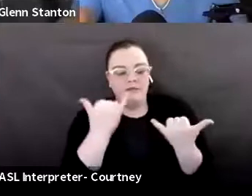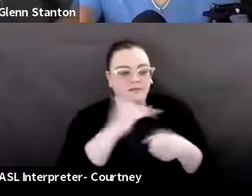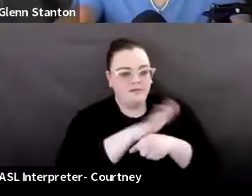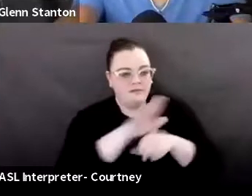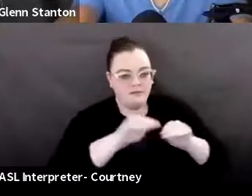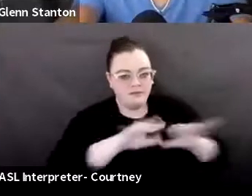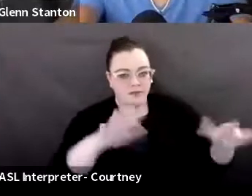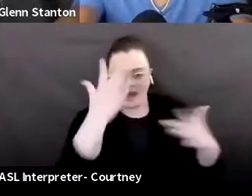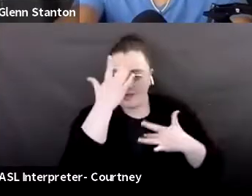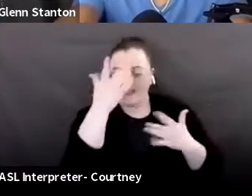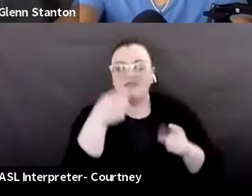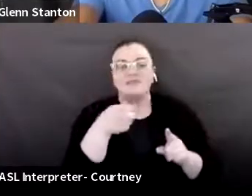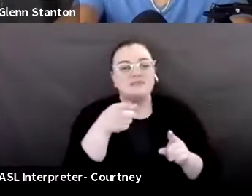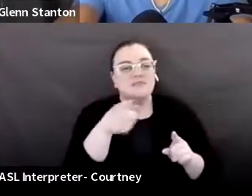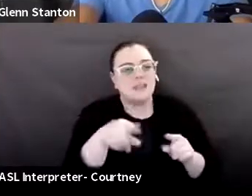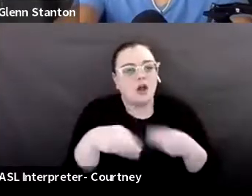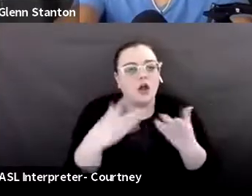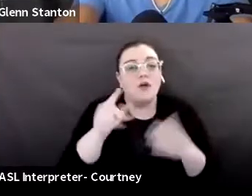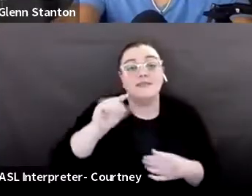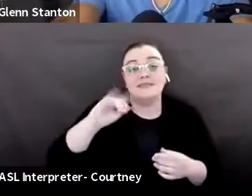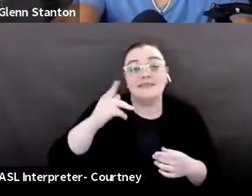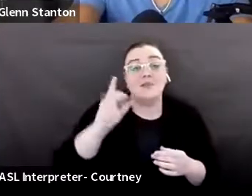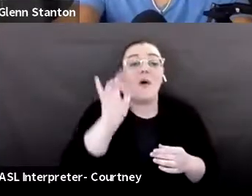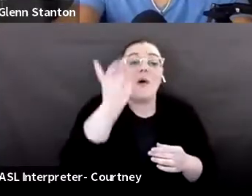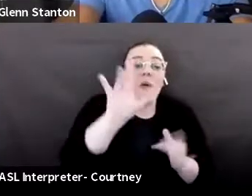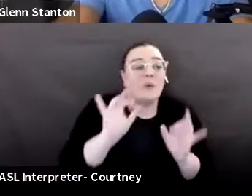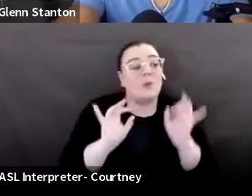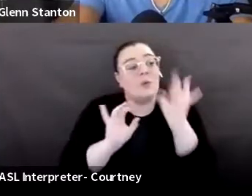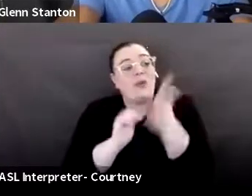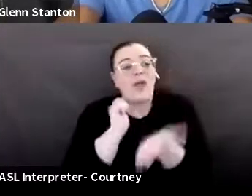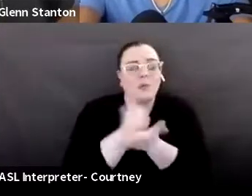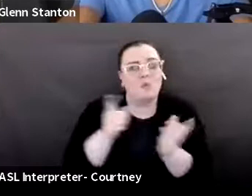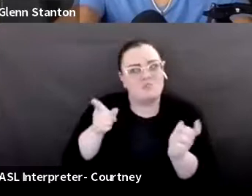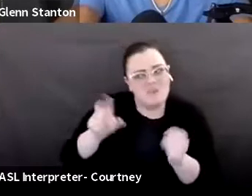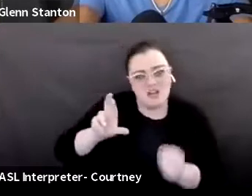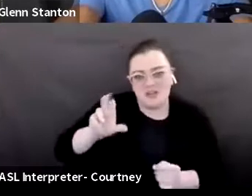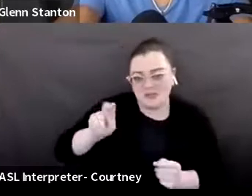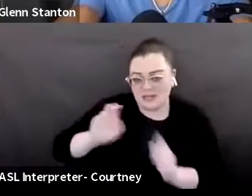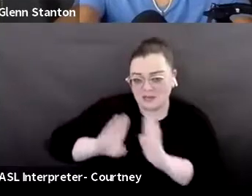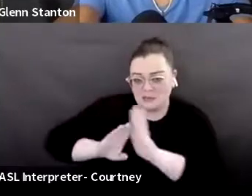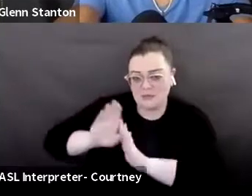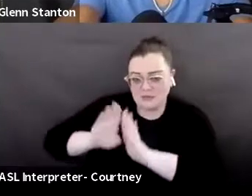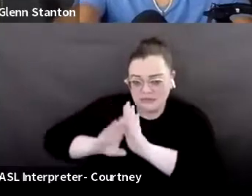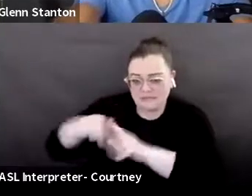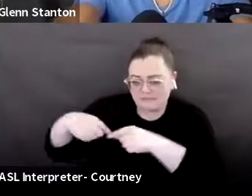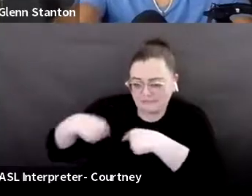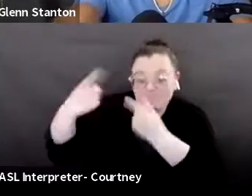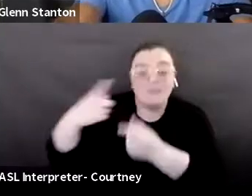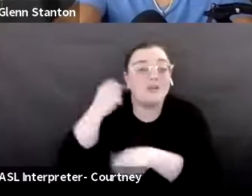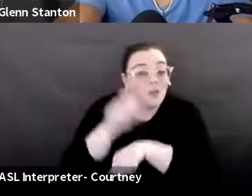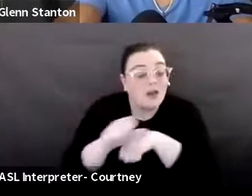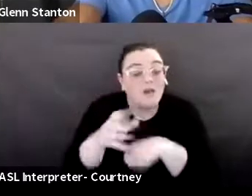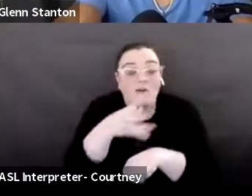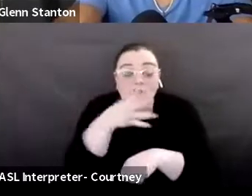they're all now giving these tips that Renee has been cultivating because she's been working in rural areas with people who